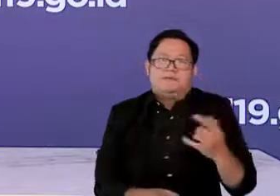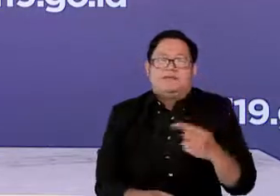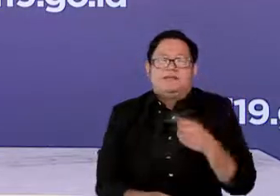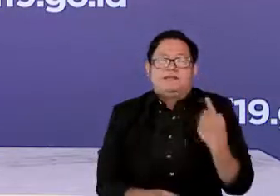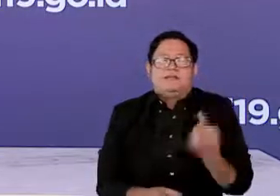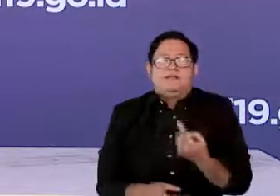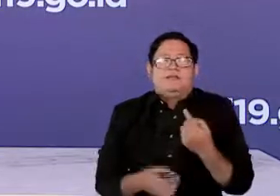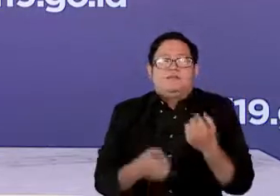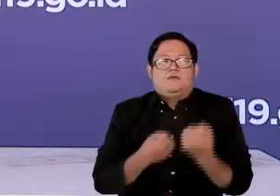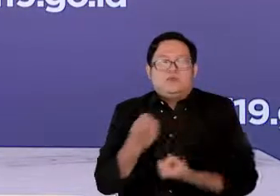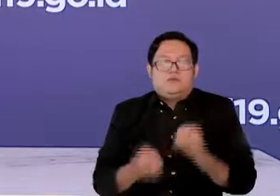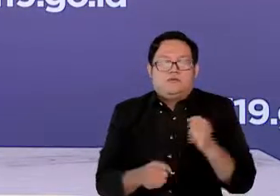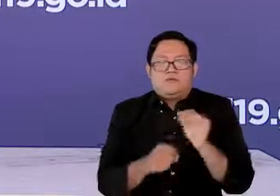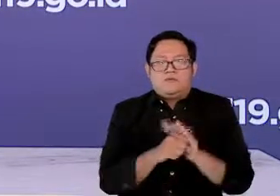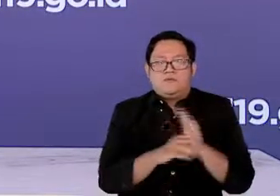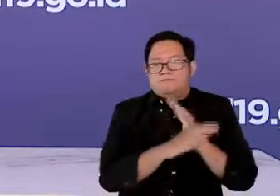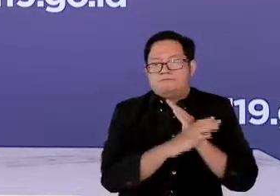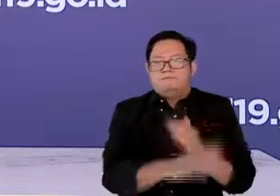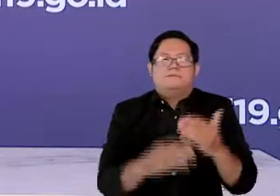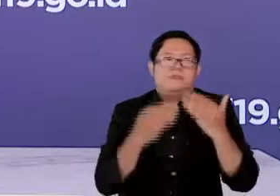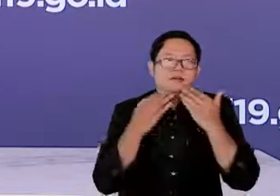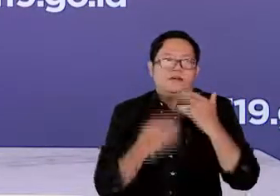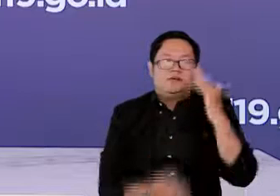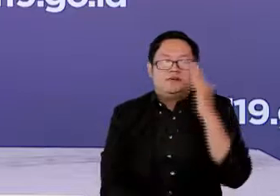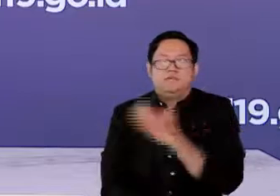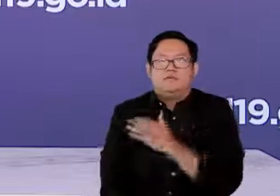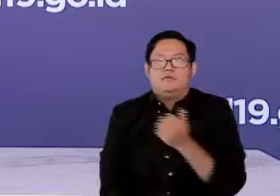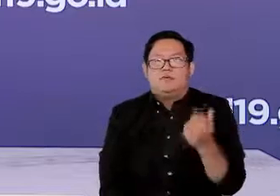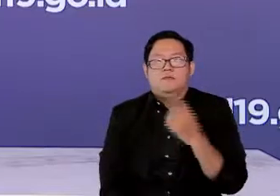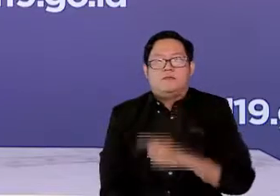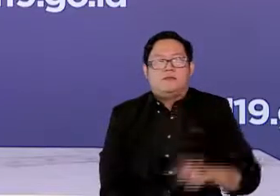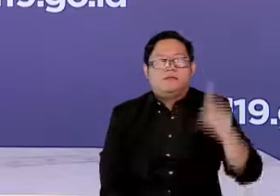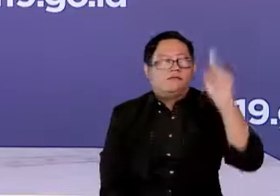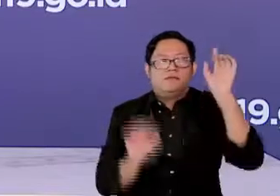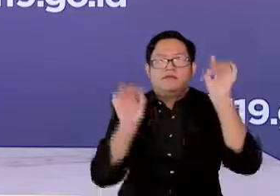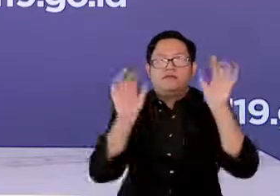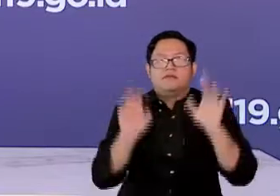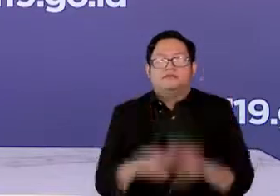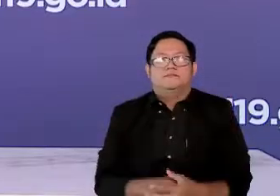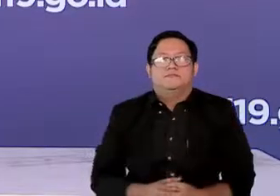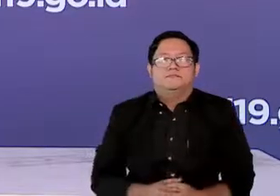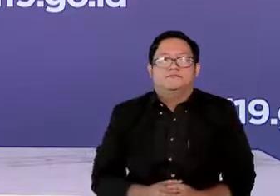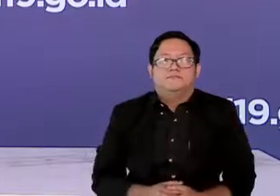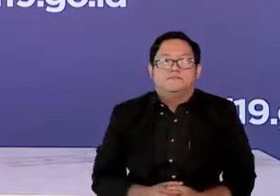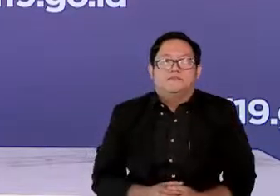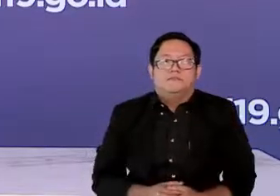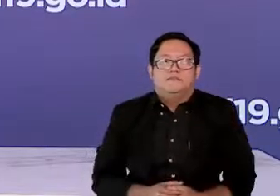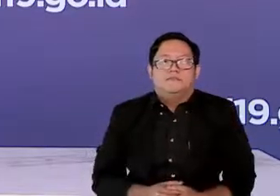COVID-19. Thank you very much. Wassalamualaikum warahmatullahi wabarakatuh.